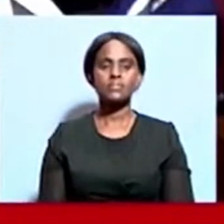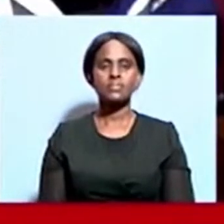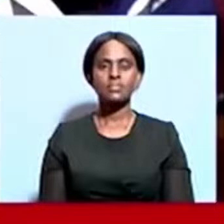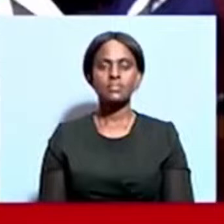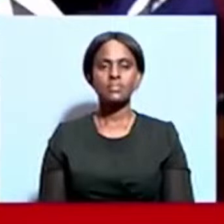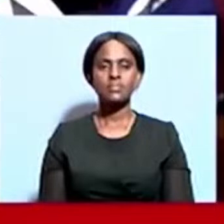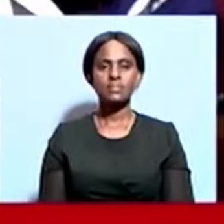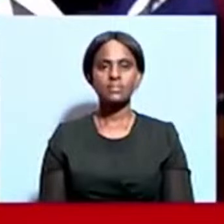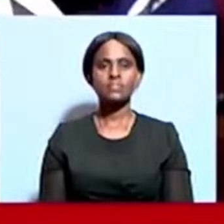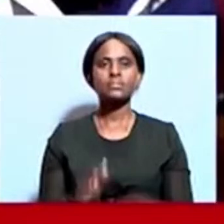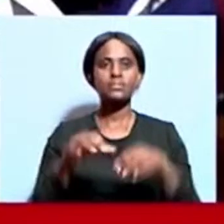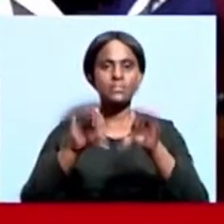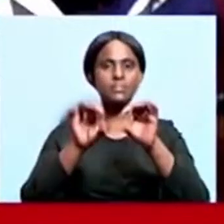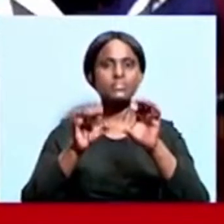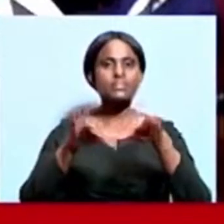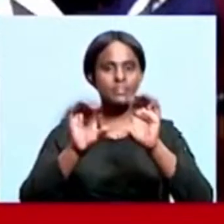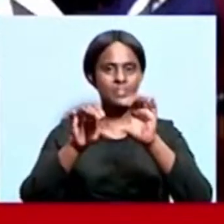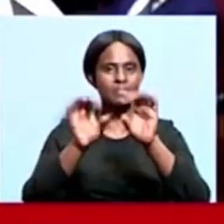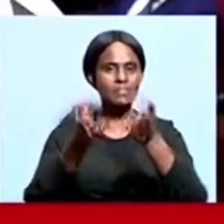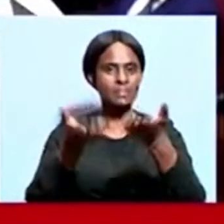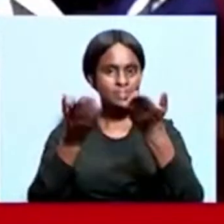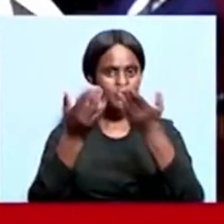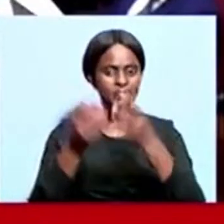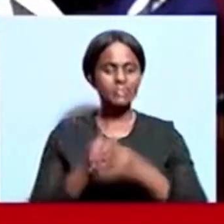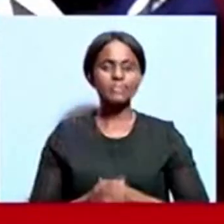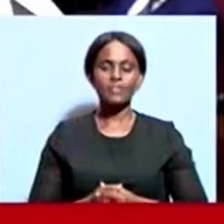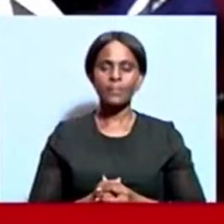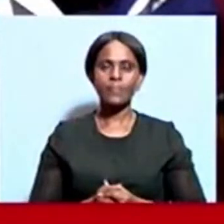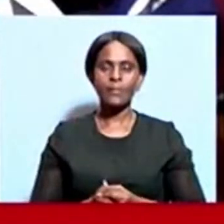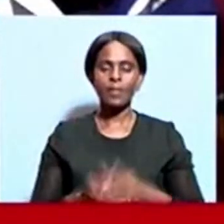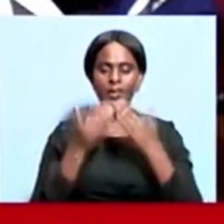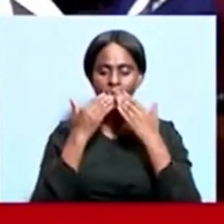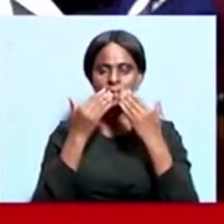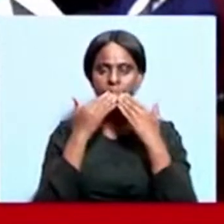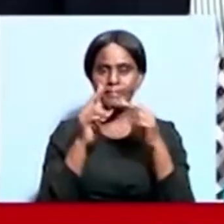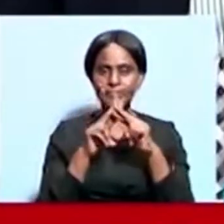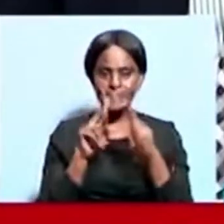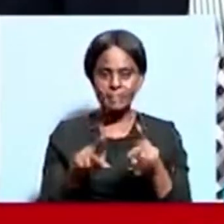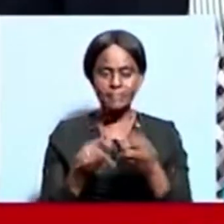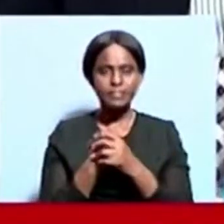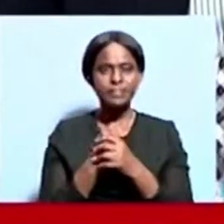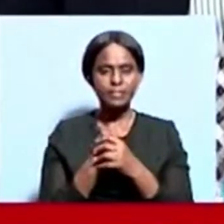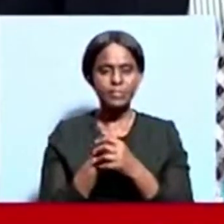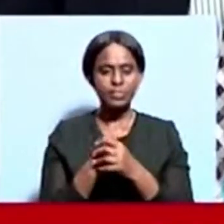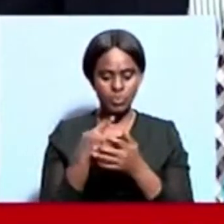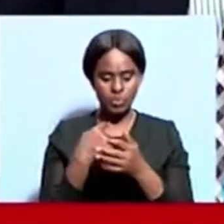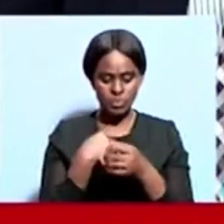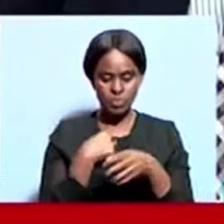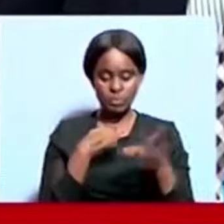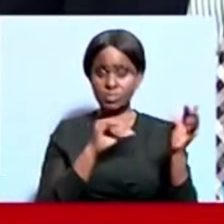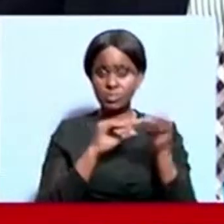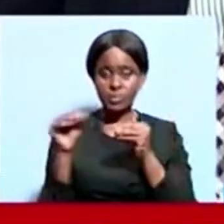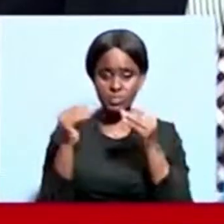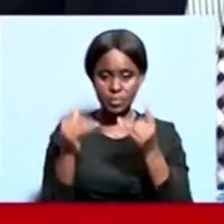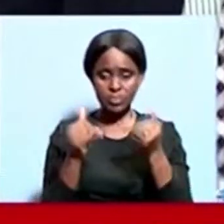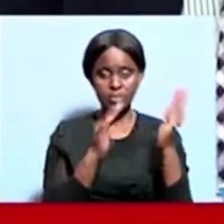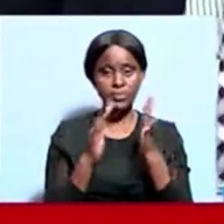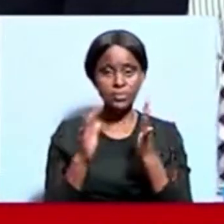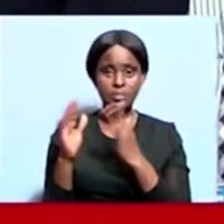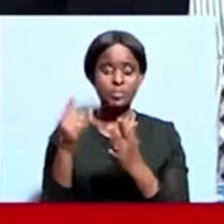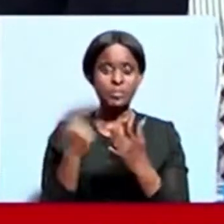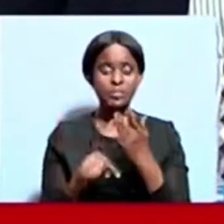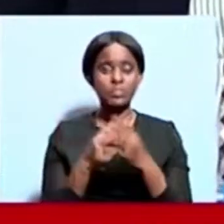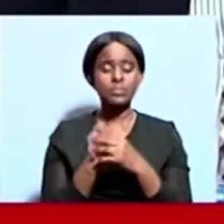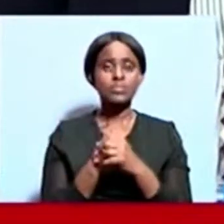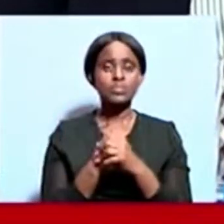Please proceed, continue. Thank you, Chairperson. I move to the remedial measures.